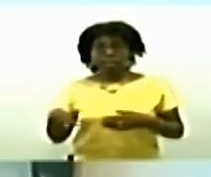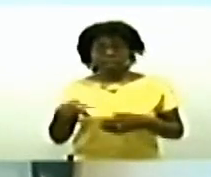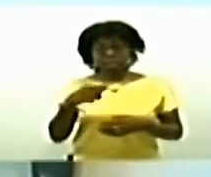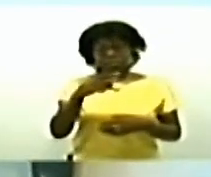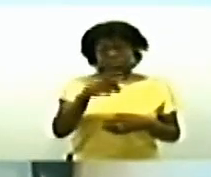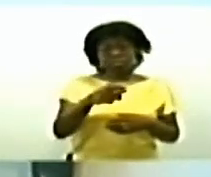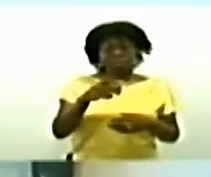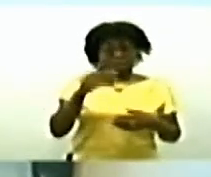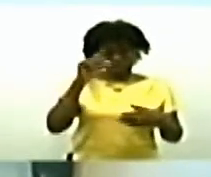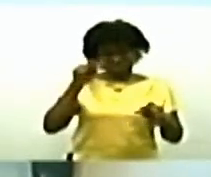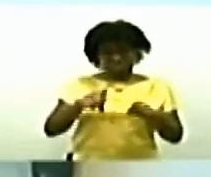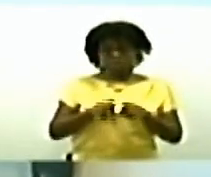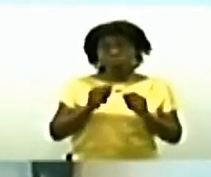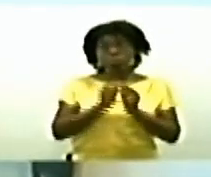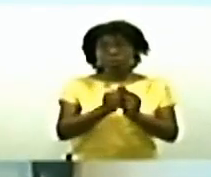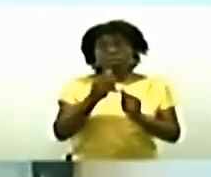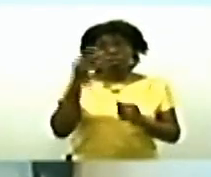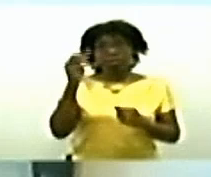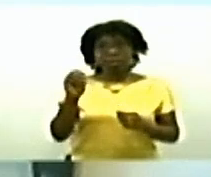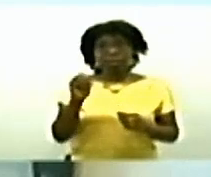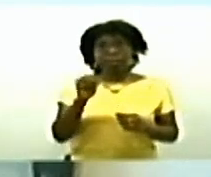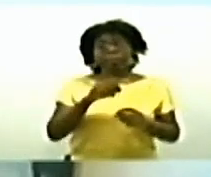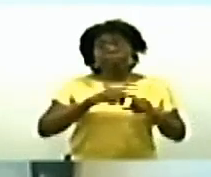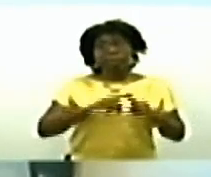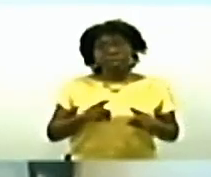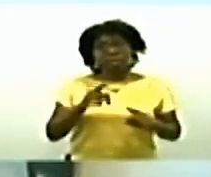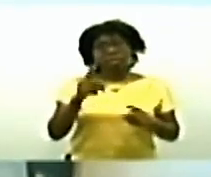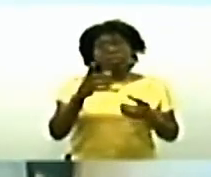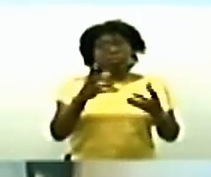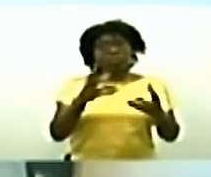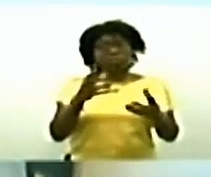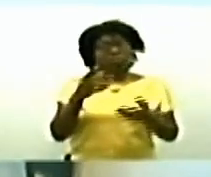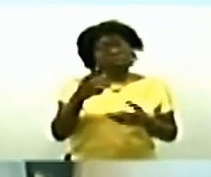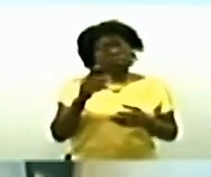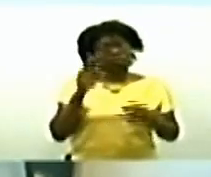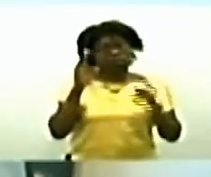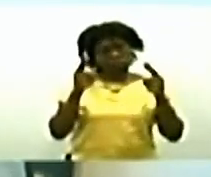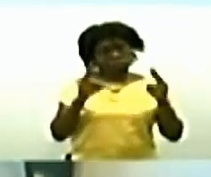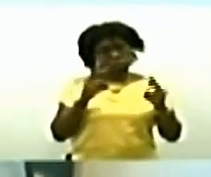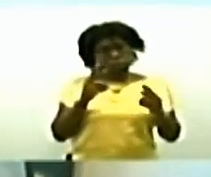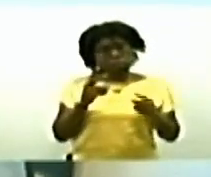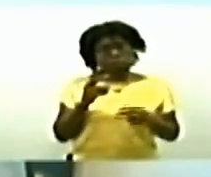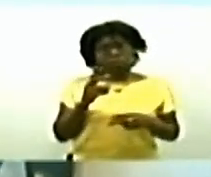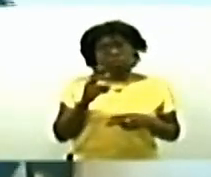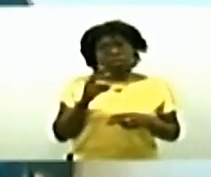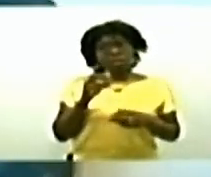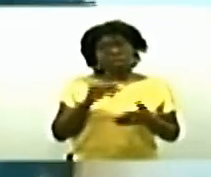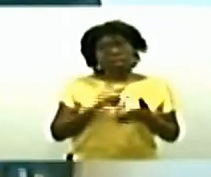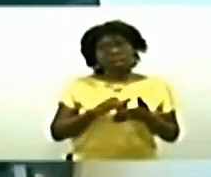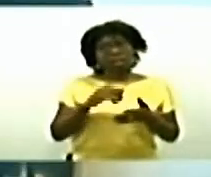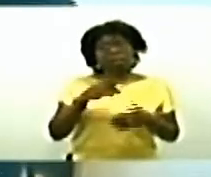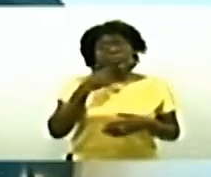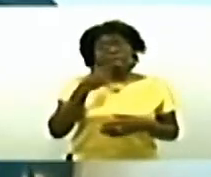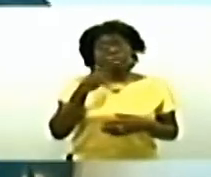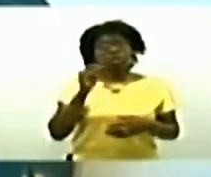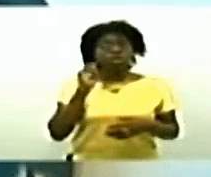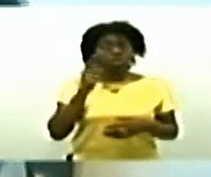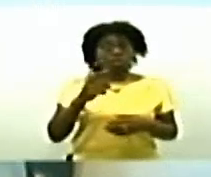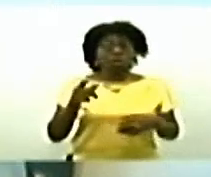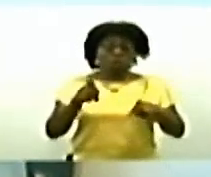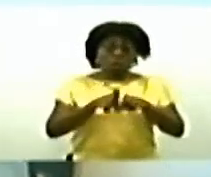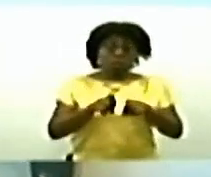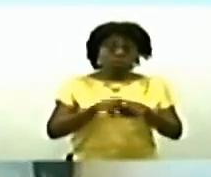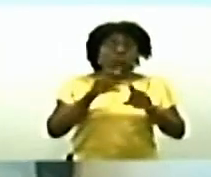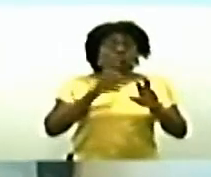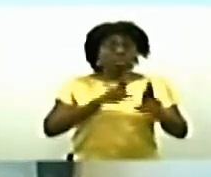them, but I have the view of that the public should also respect